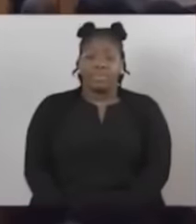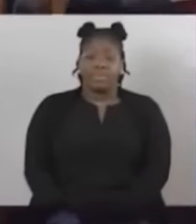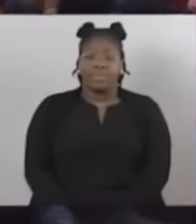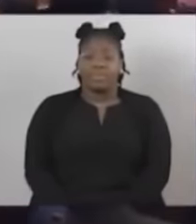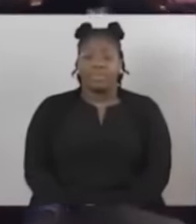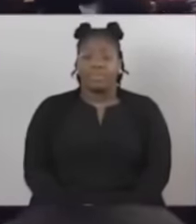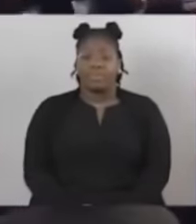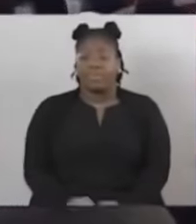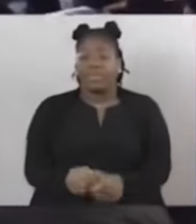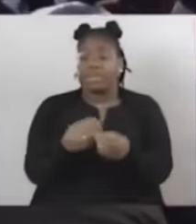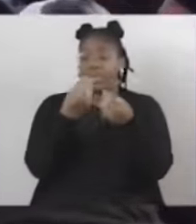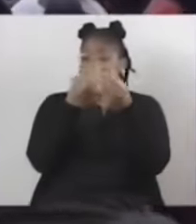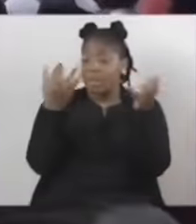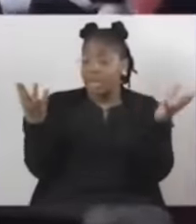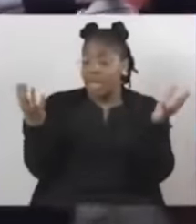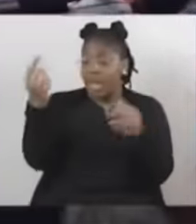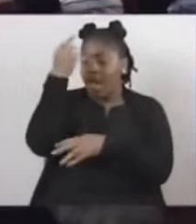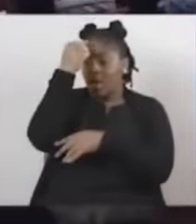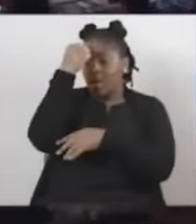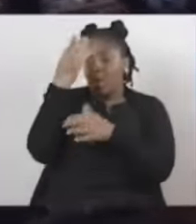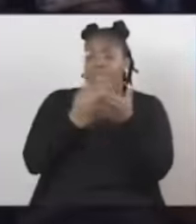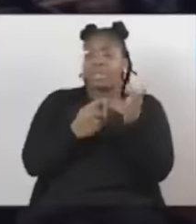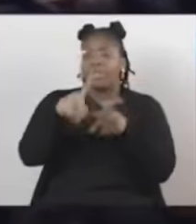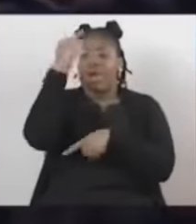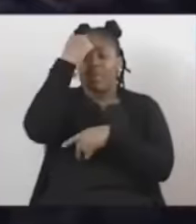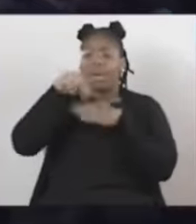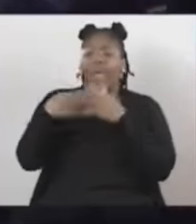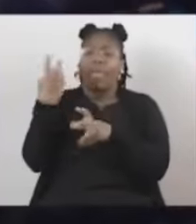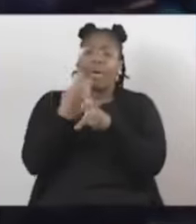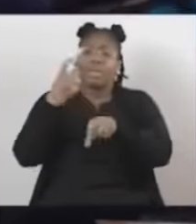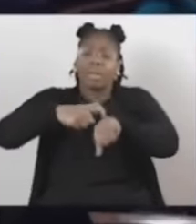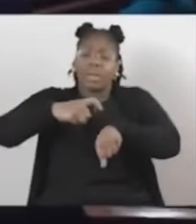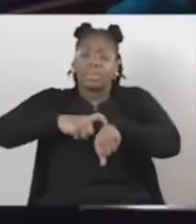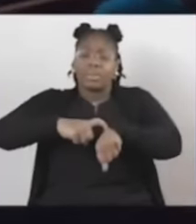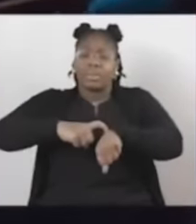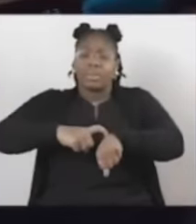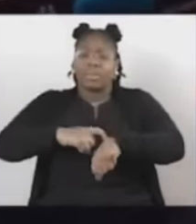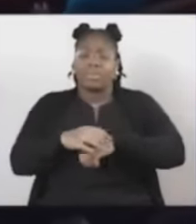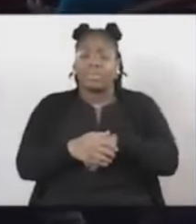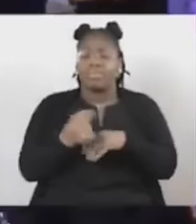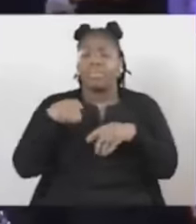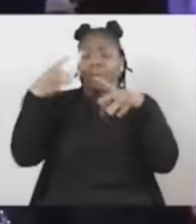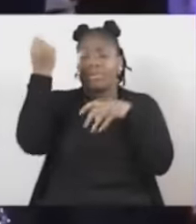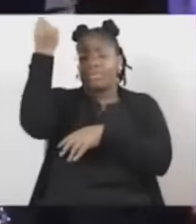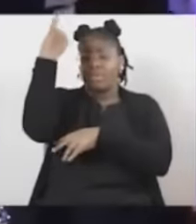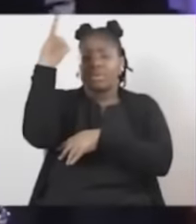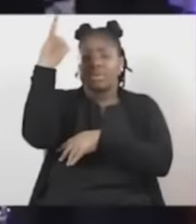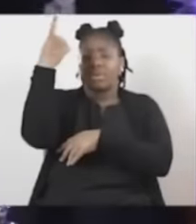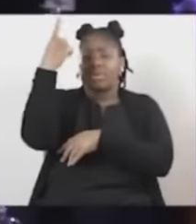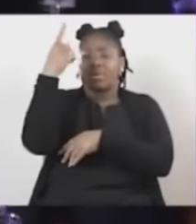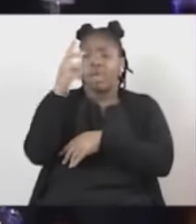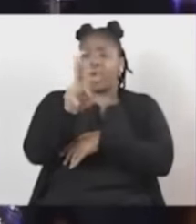Let me tell you why I know some of y'all's mind is on the rain and the storm. Let me tell you why I know that. Because I can understand